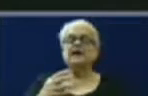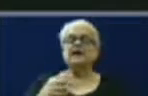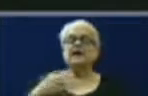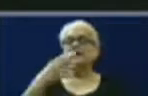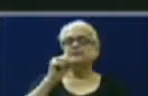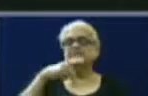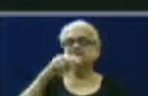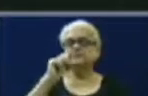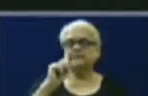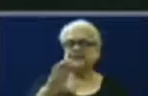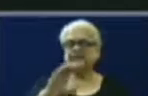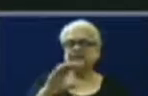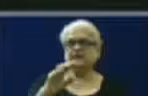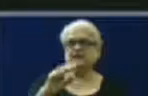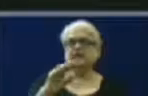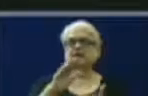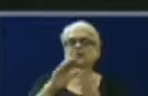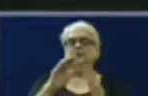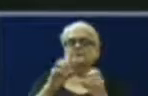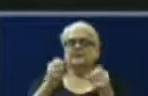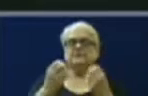pre-K through 12, is